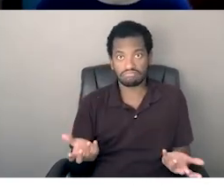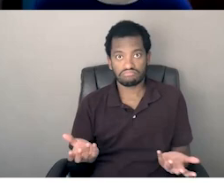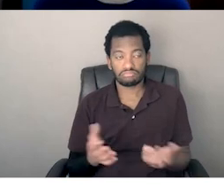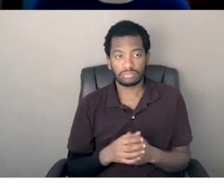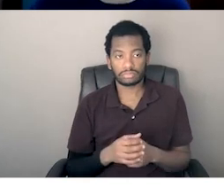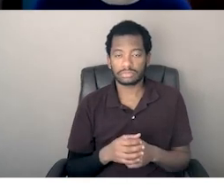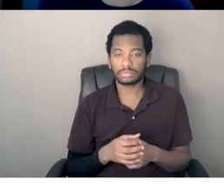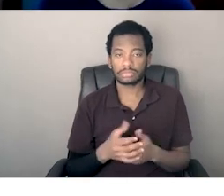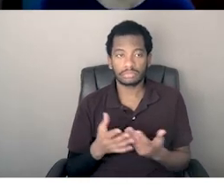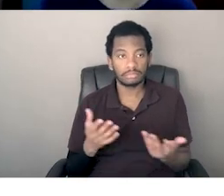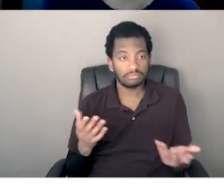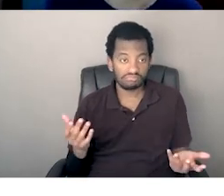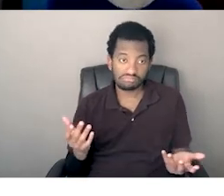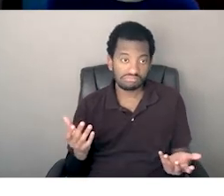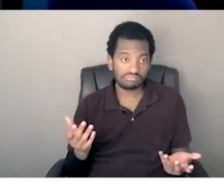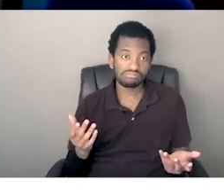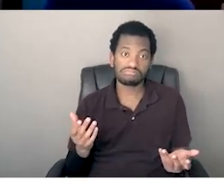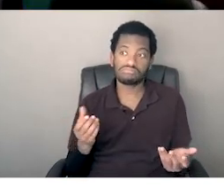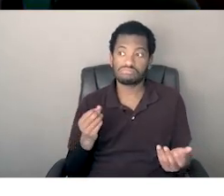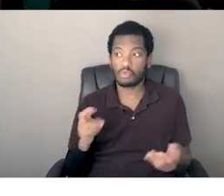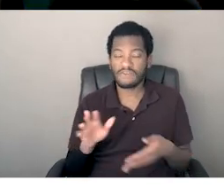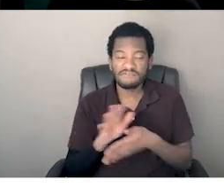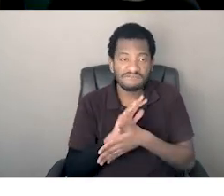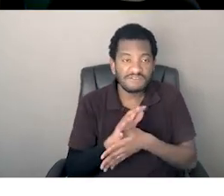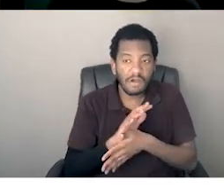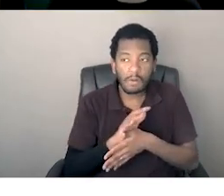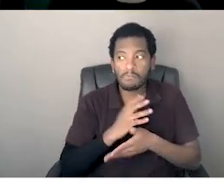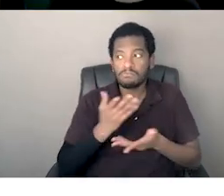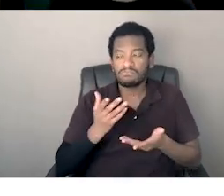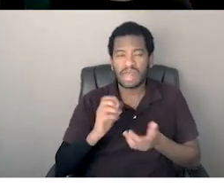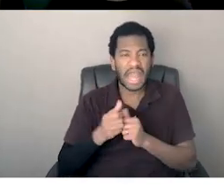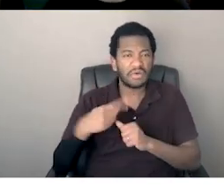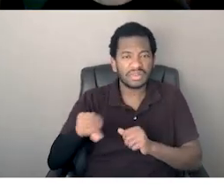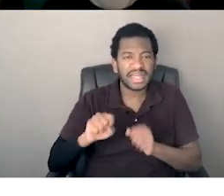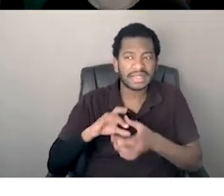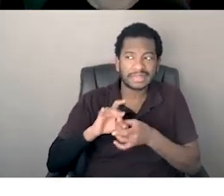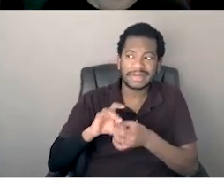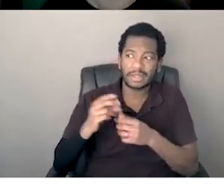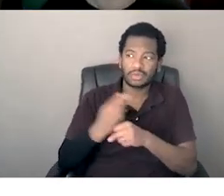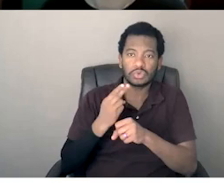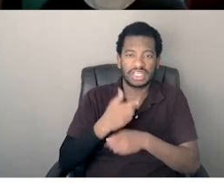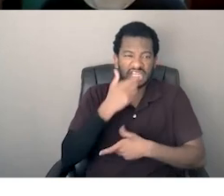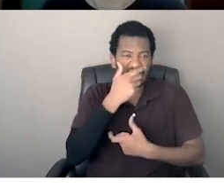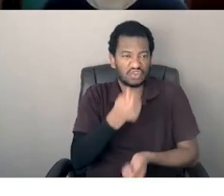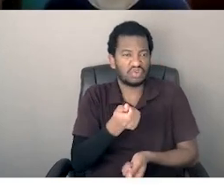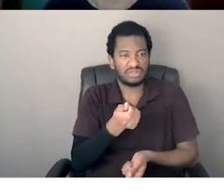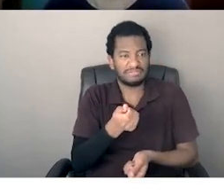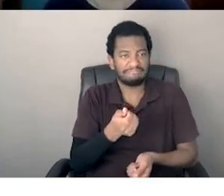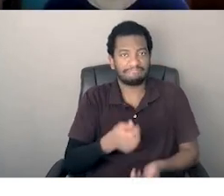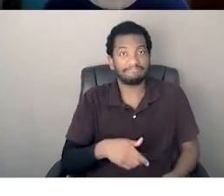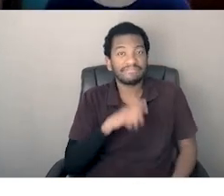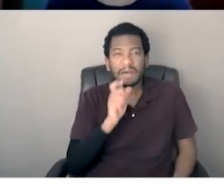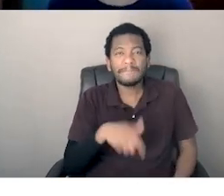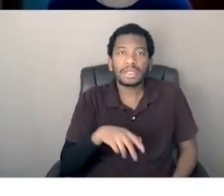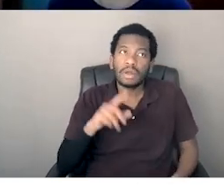something that they're interested around in film, a way to connect around interest area and supporting that as well. And it doesn't mean always, and it